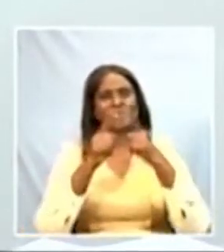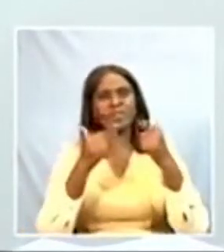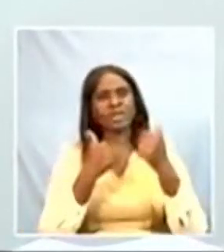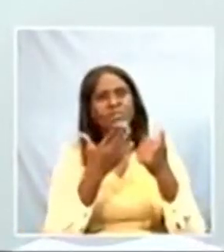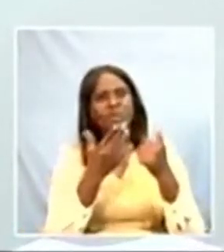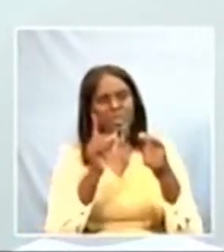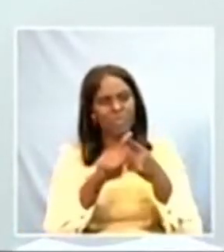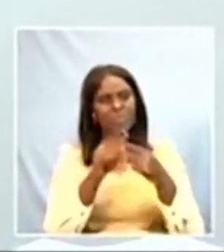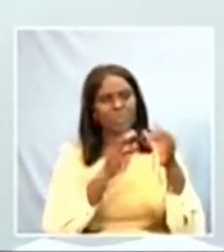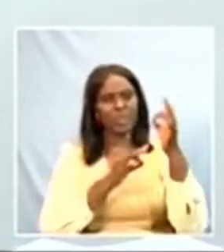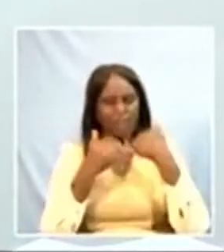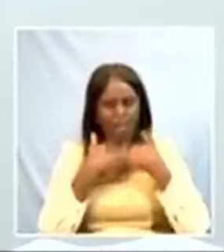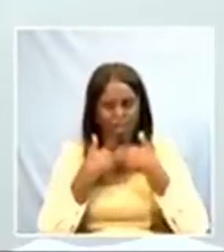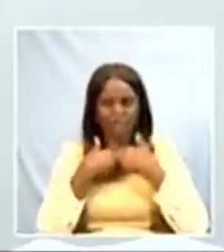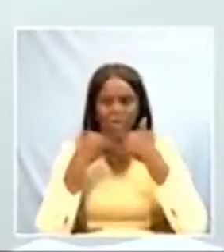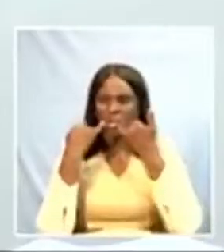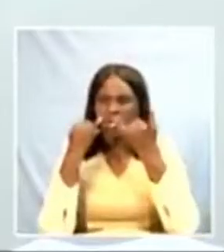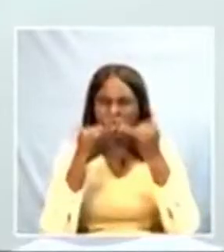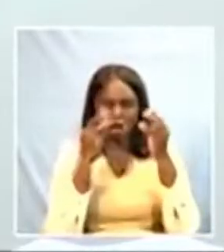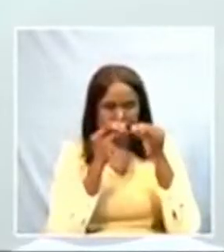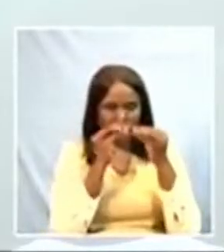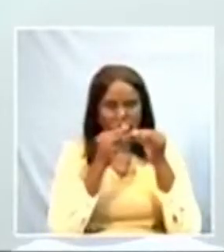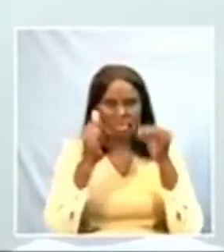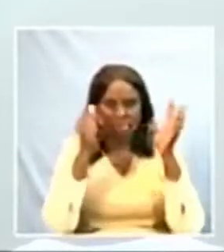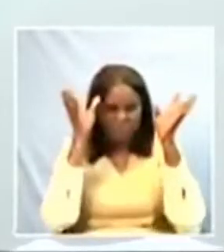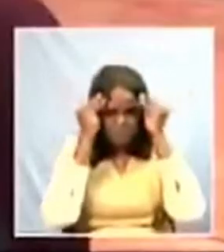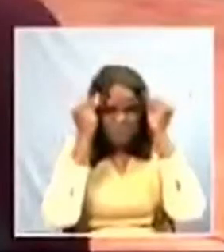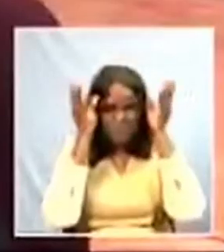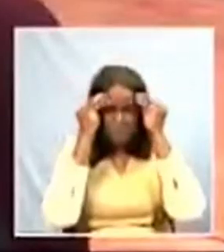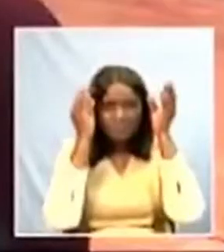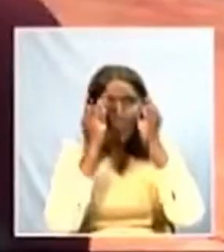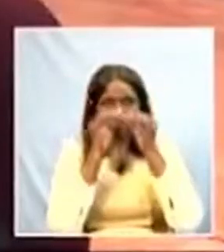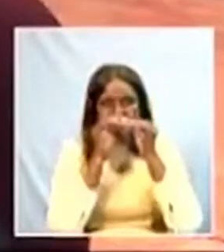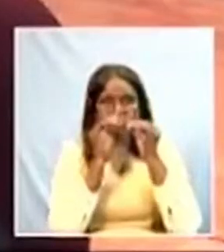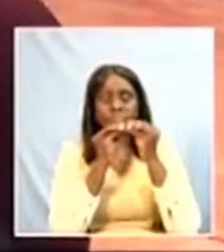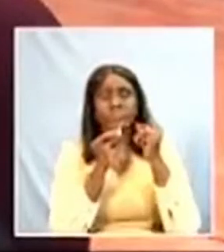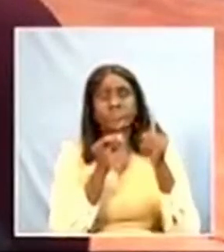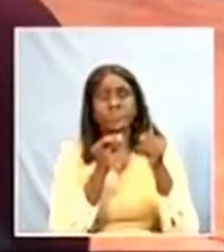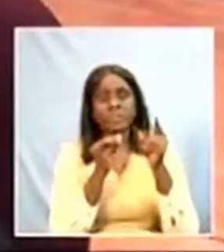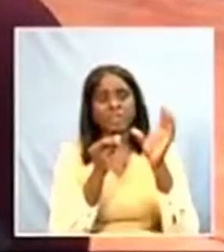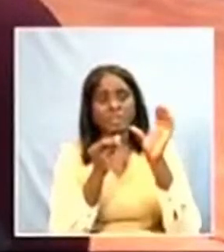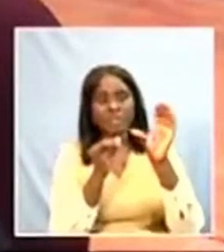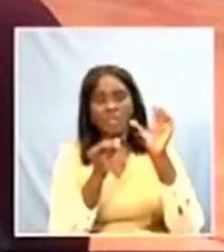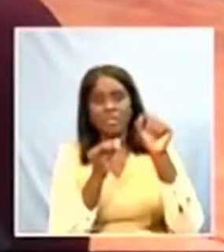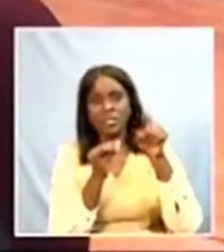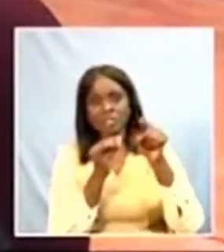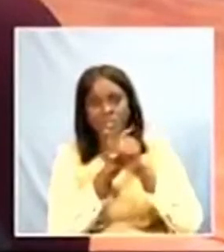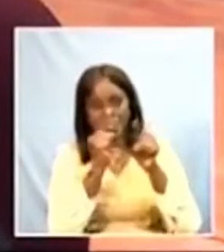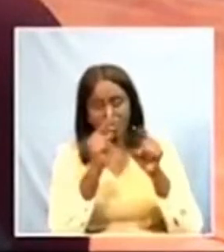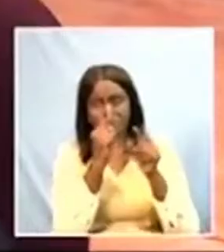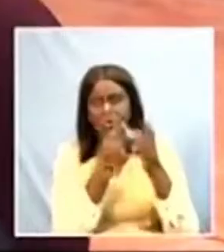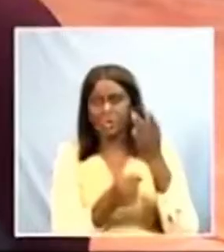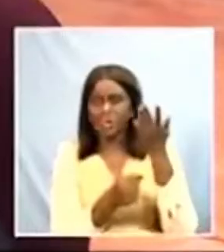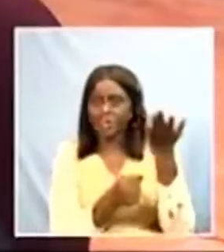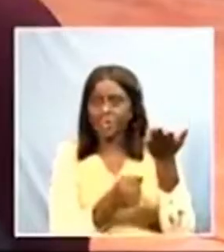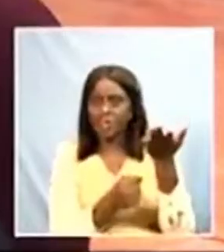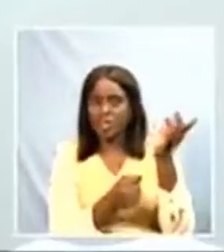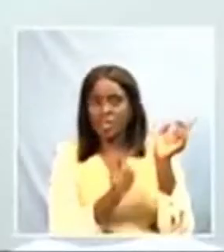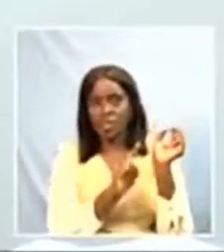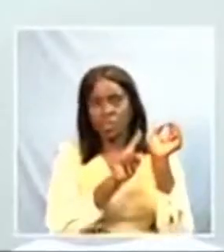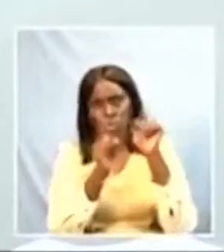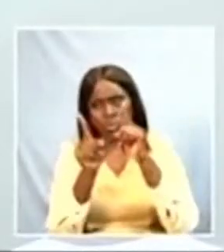to extract information, especially that you are technical? That Council Secretary just went